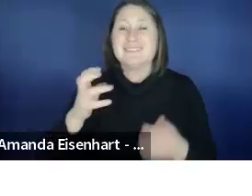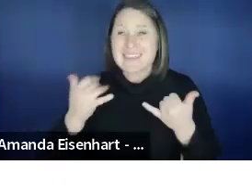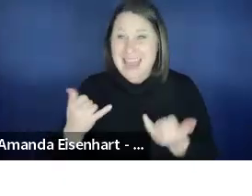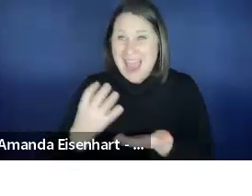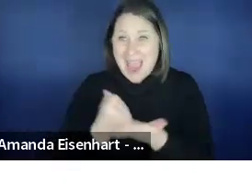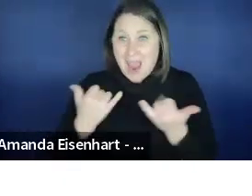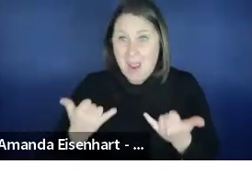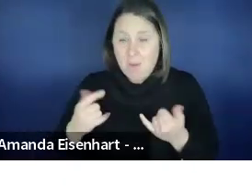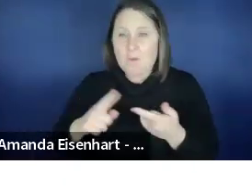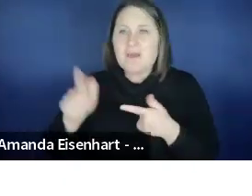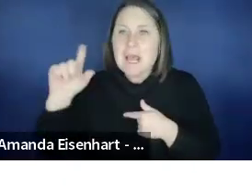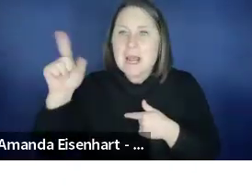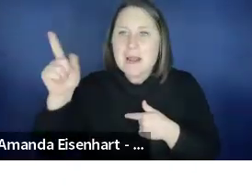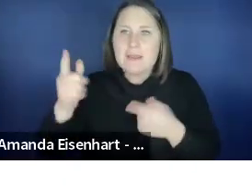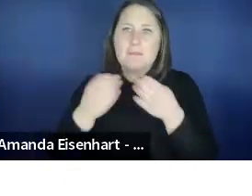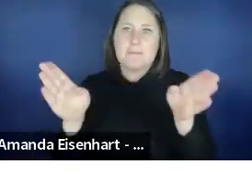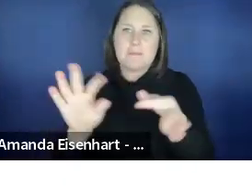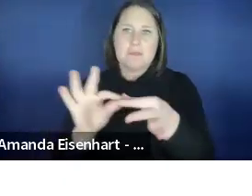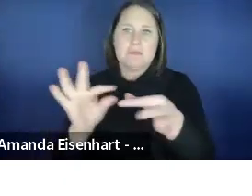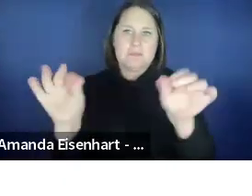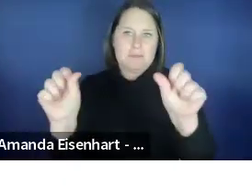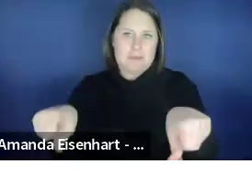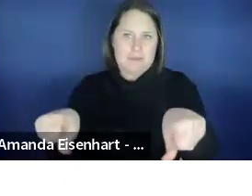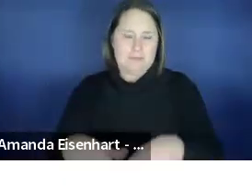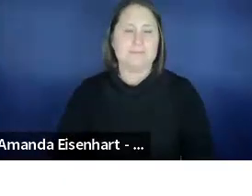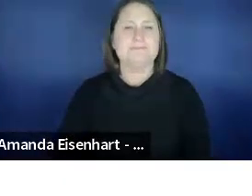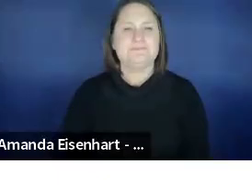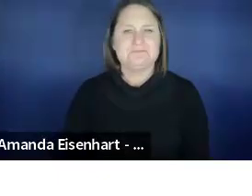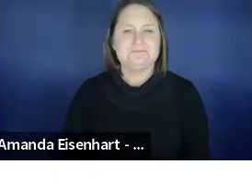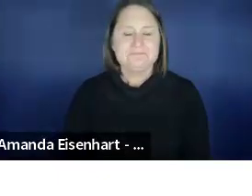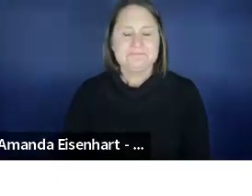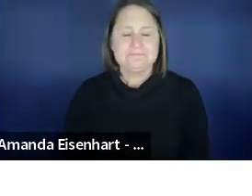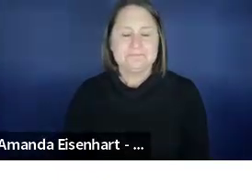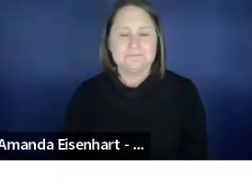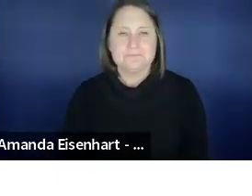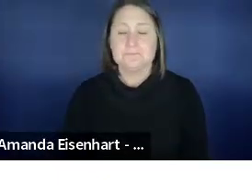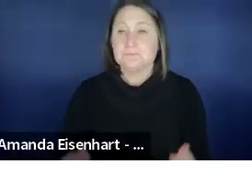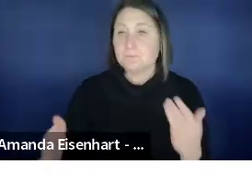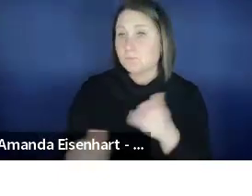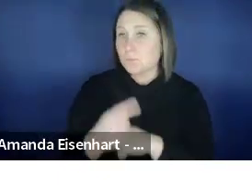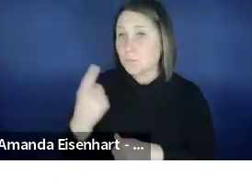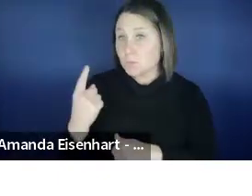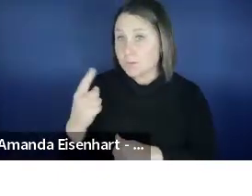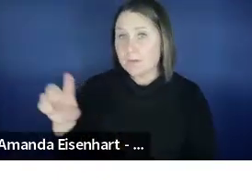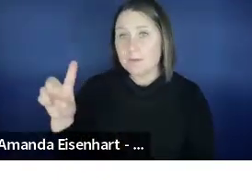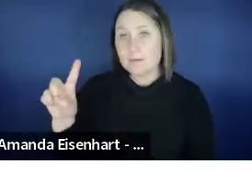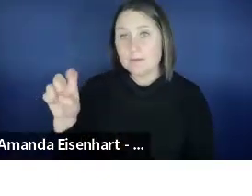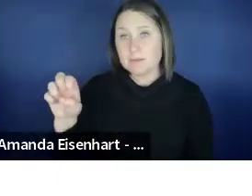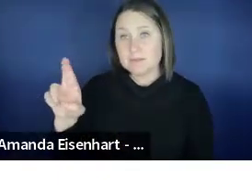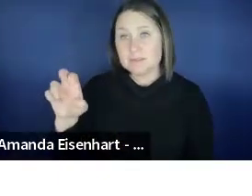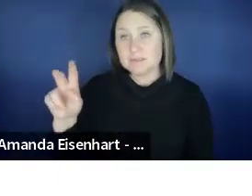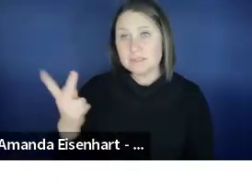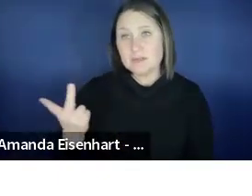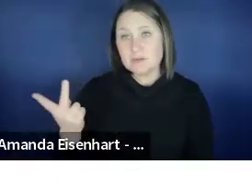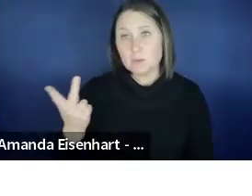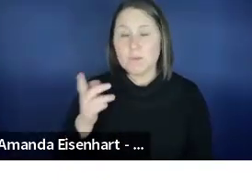comments on the waiver draft, which will be out there. So today, Derek and I are going to